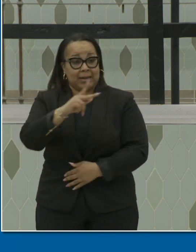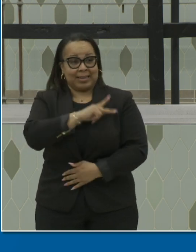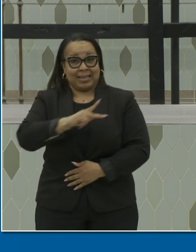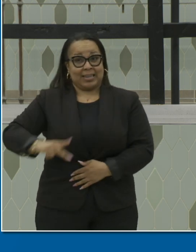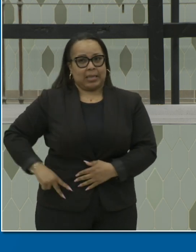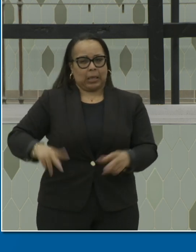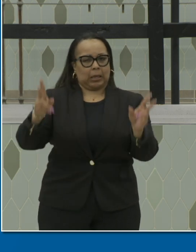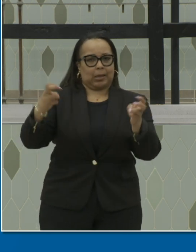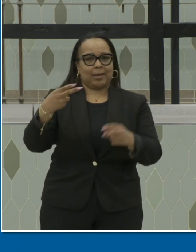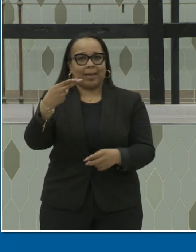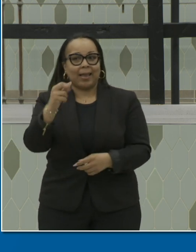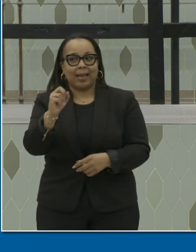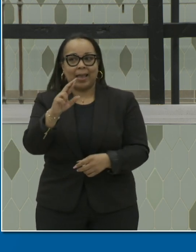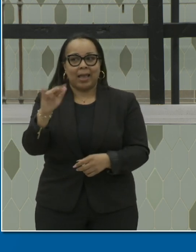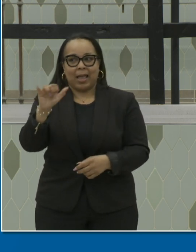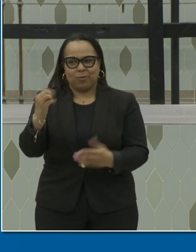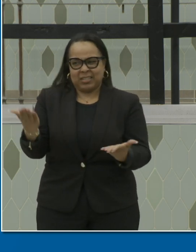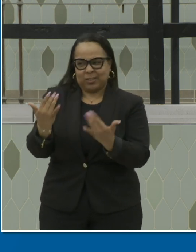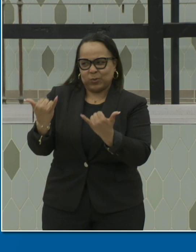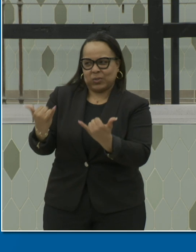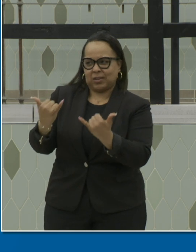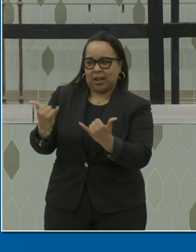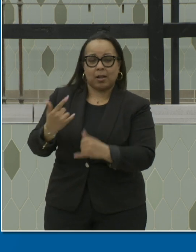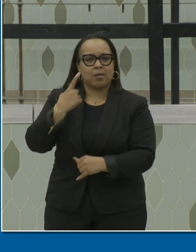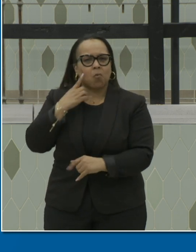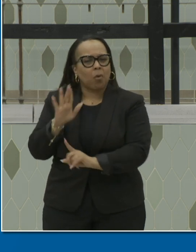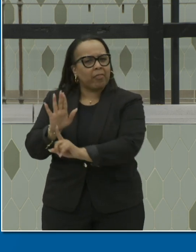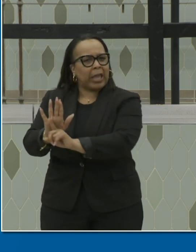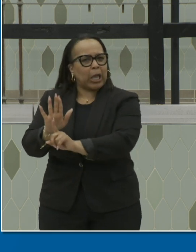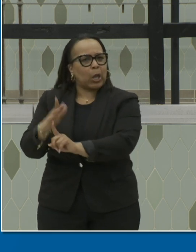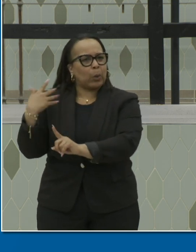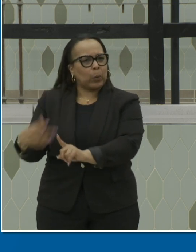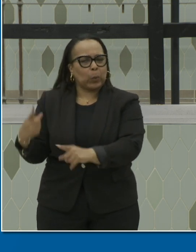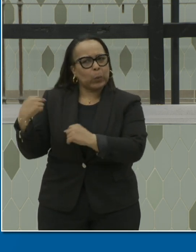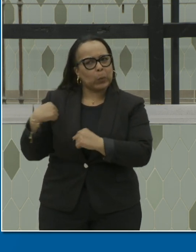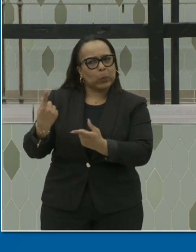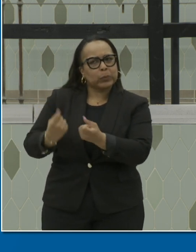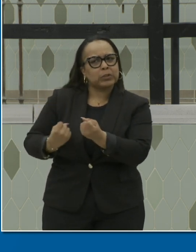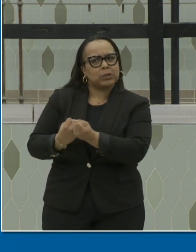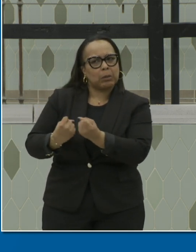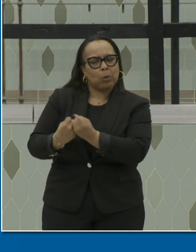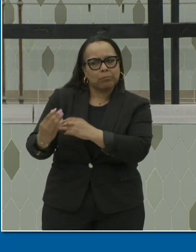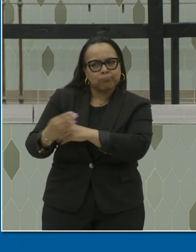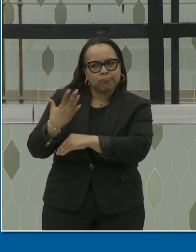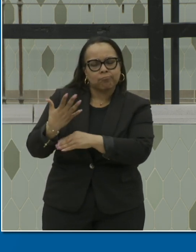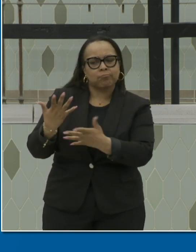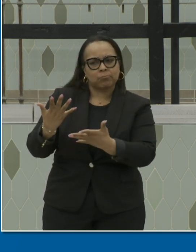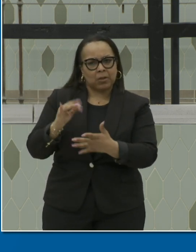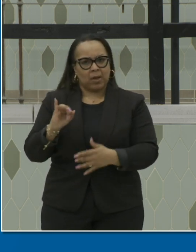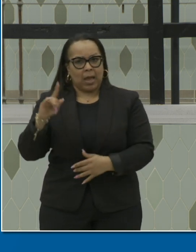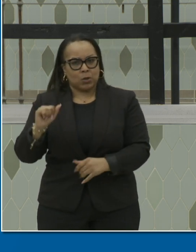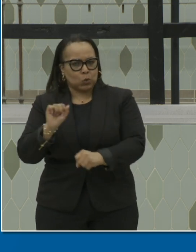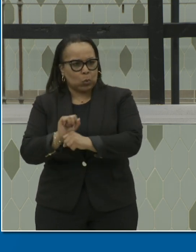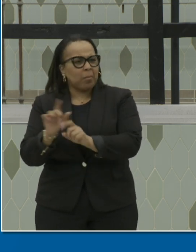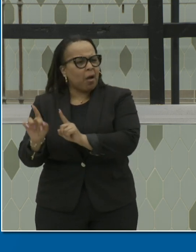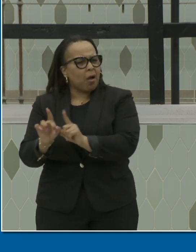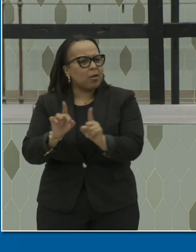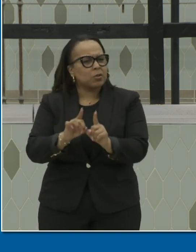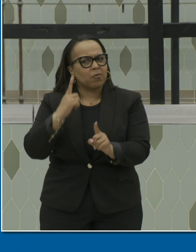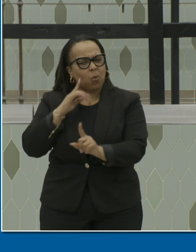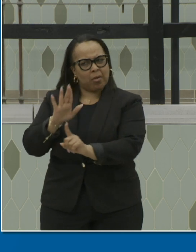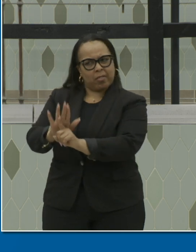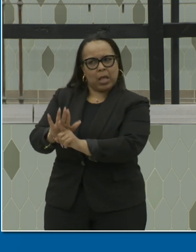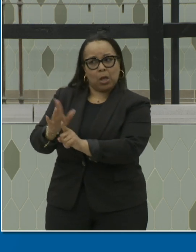Harris, who is with us today, for their continued support and guidance of IDA's work, but also for